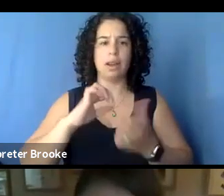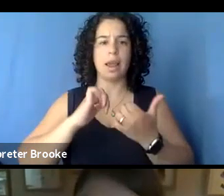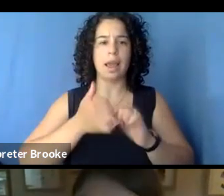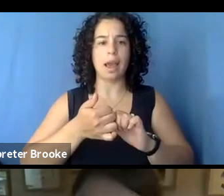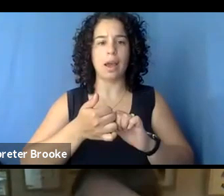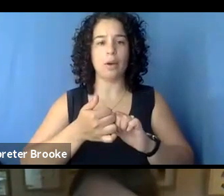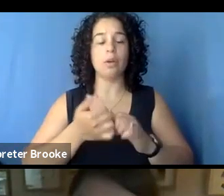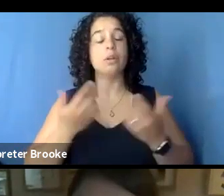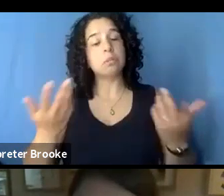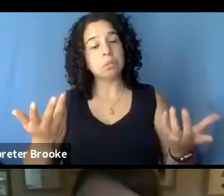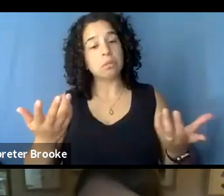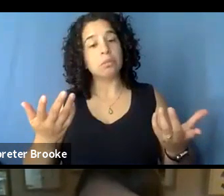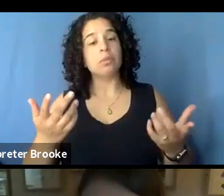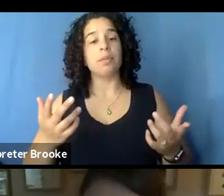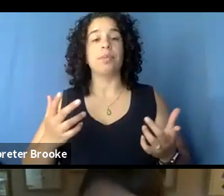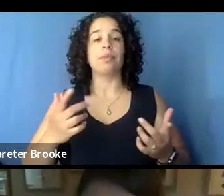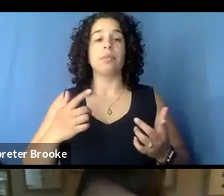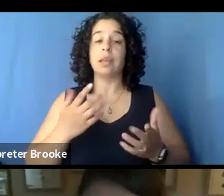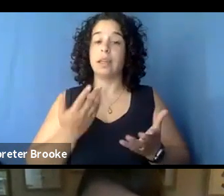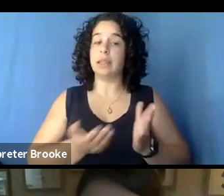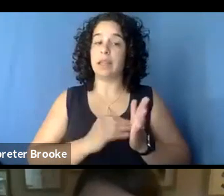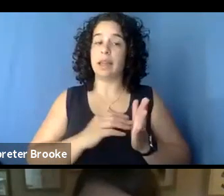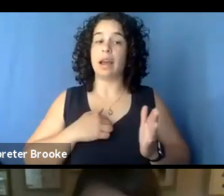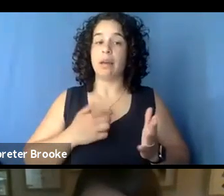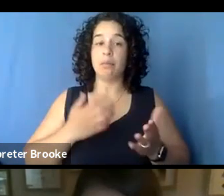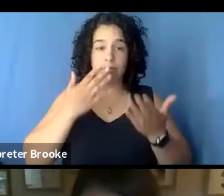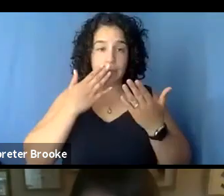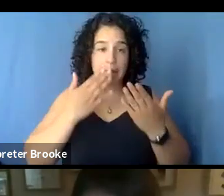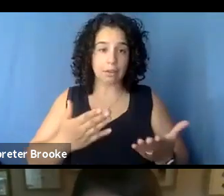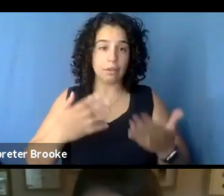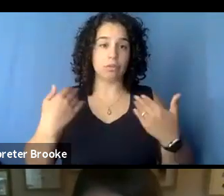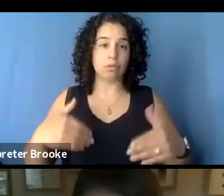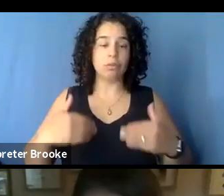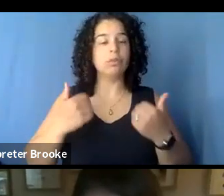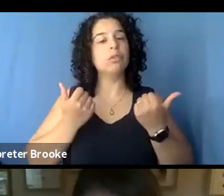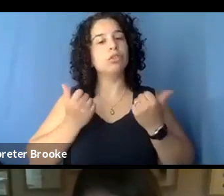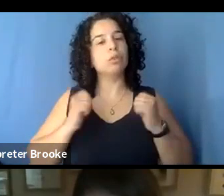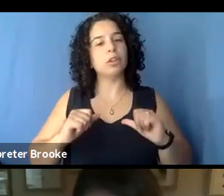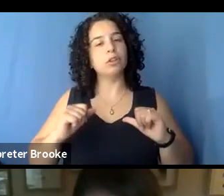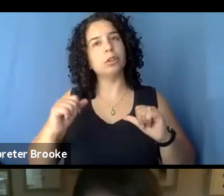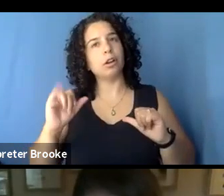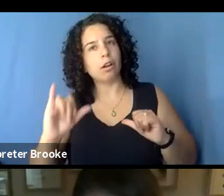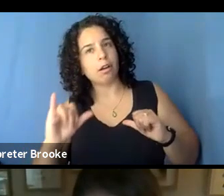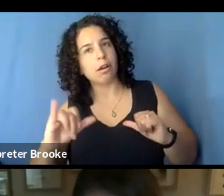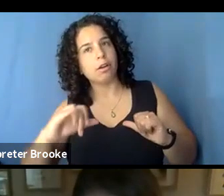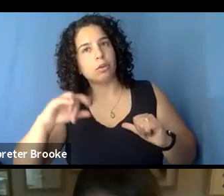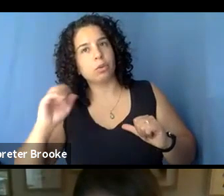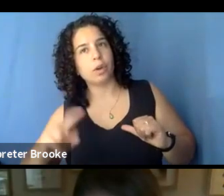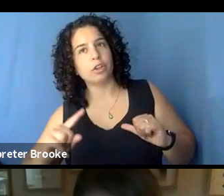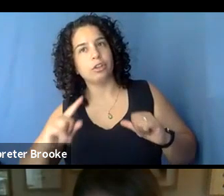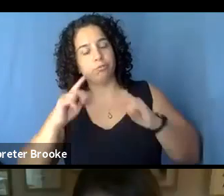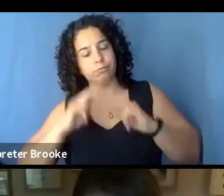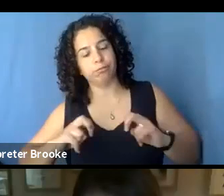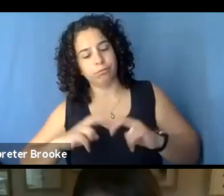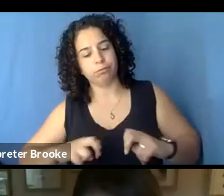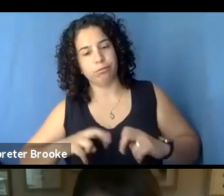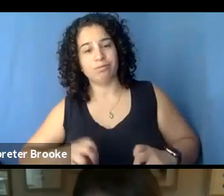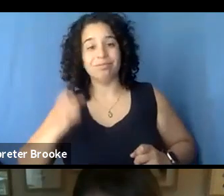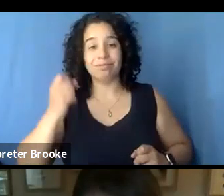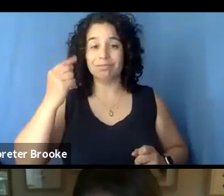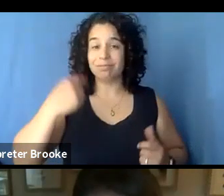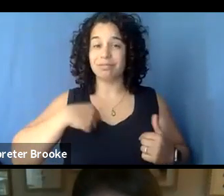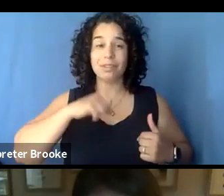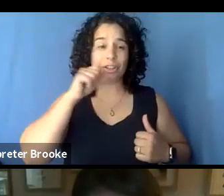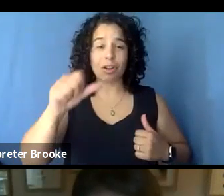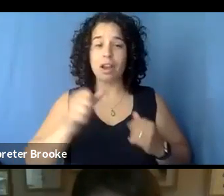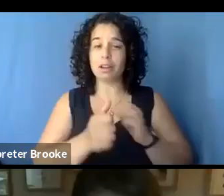extremely thankful for the opportunity to try to think my way through this stuff, because I'm not a virtual chick, but I'm